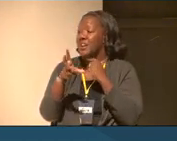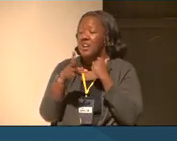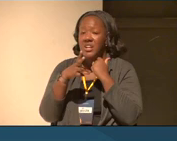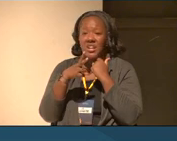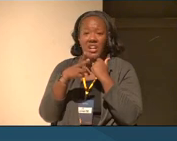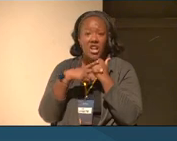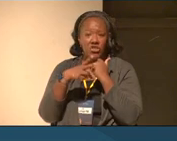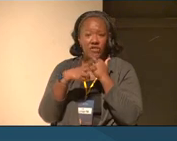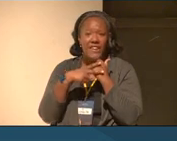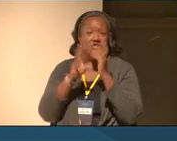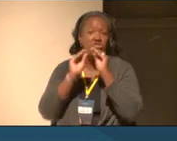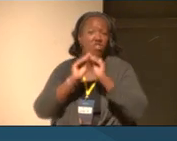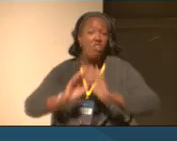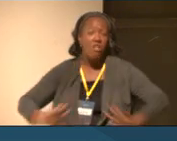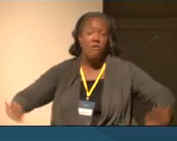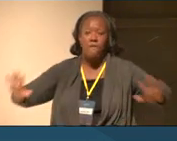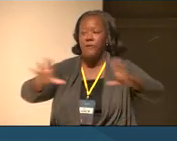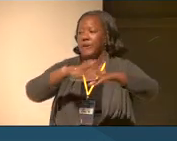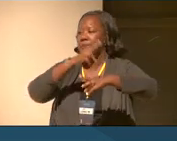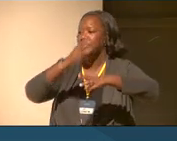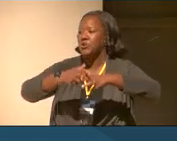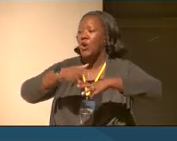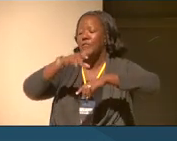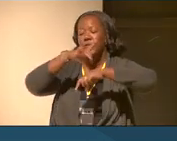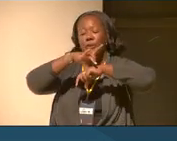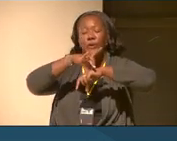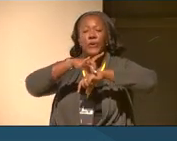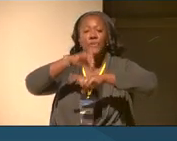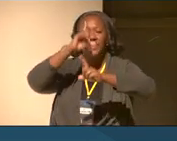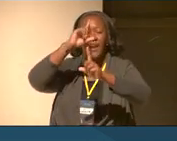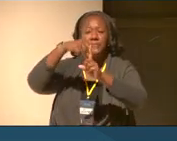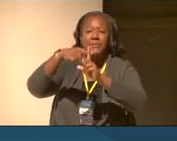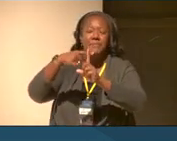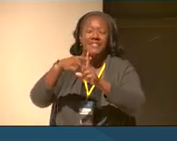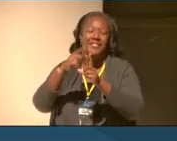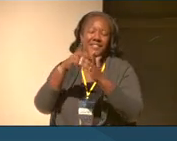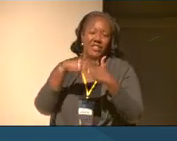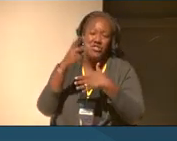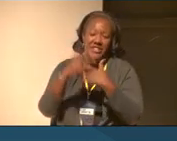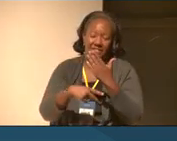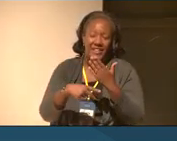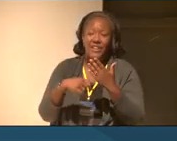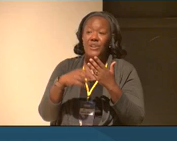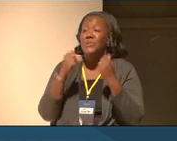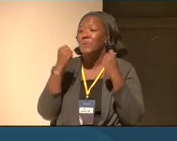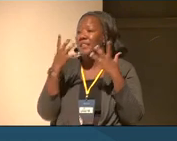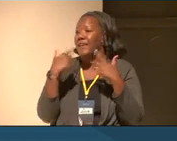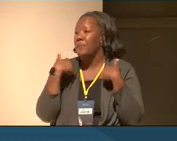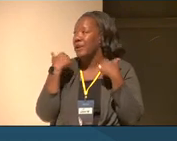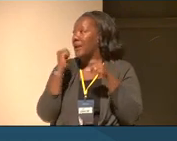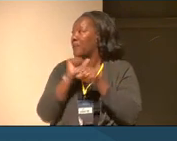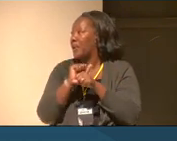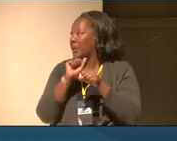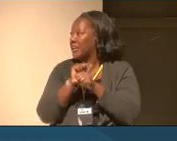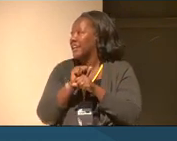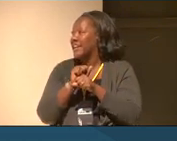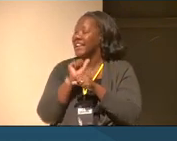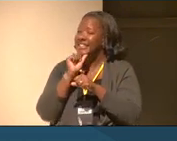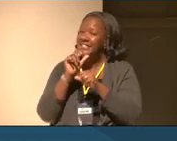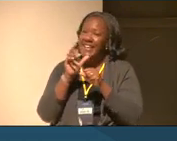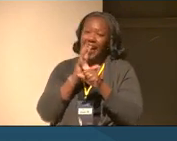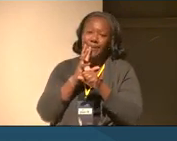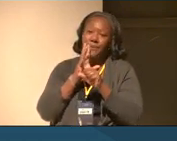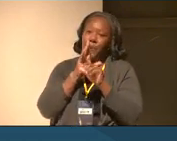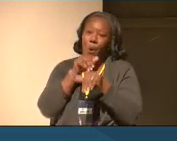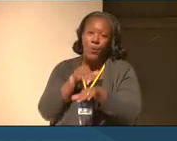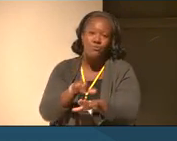board. And we launched something called the Earth Optimism Initiative. And so much of what I do is actually now not necessarily ocean related. I have a whole